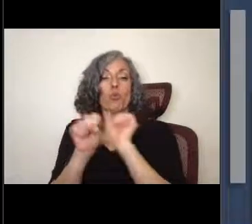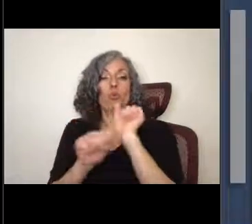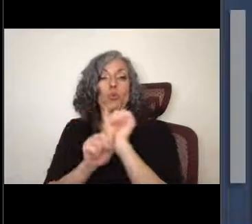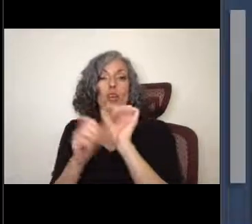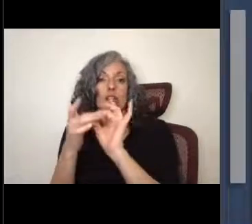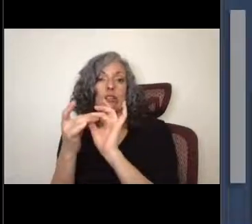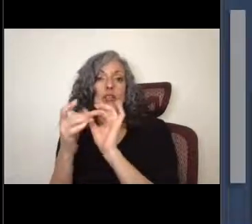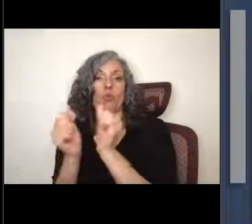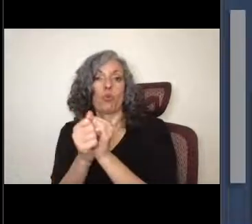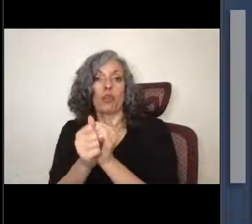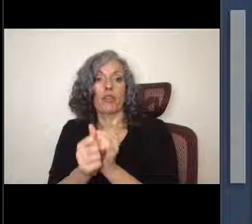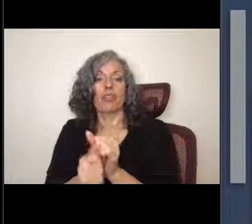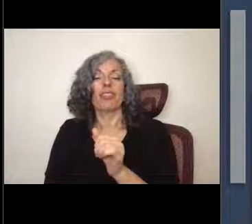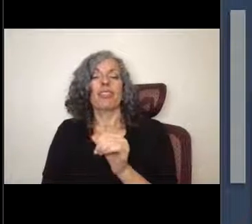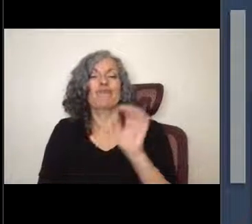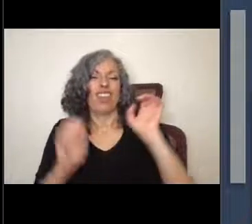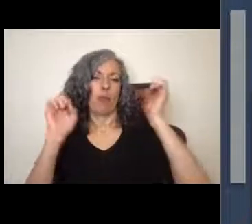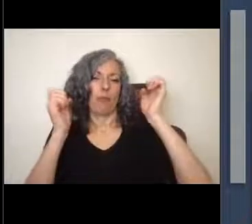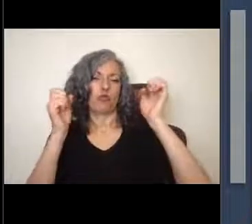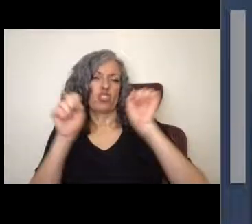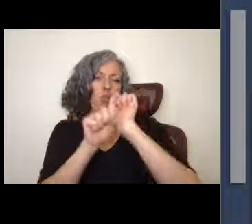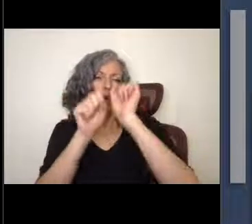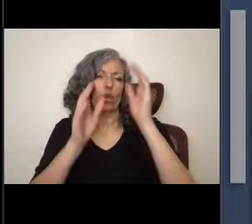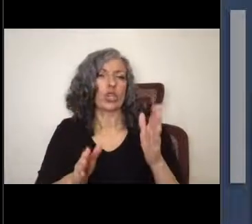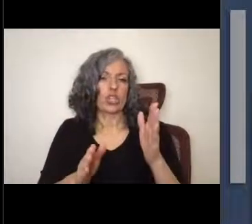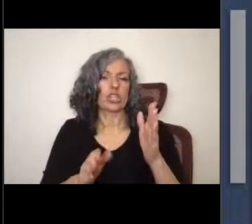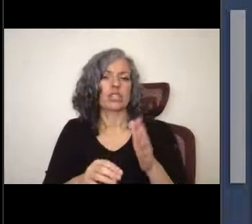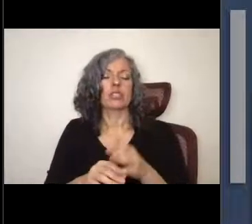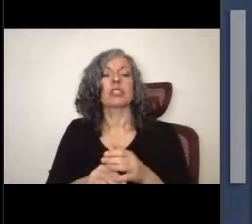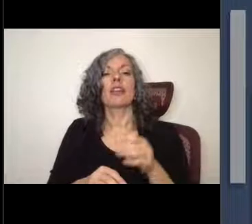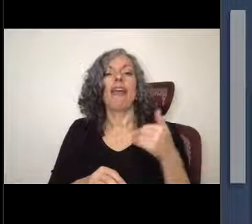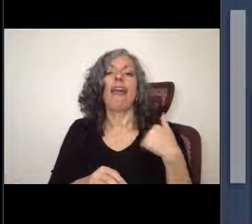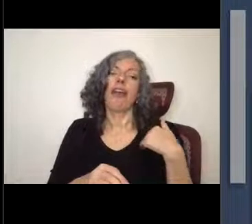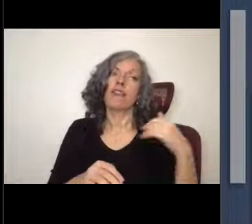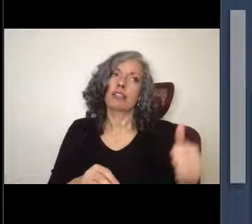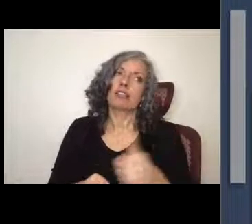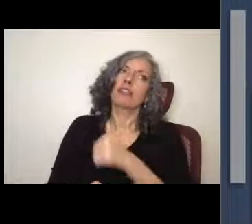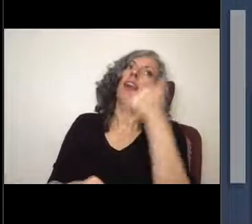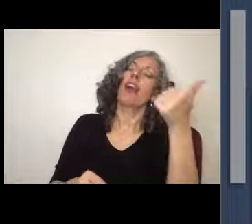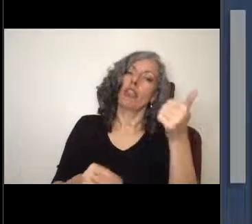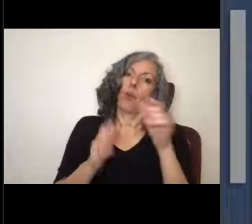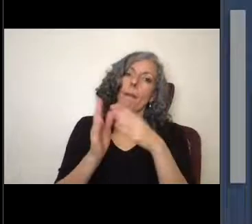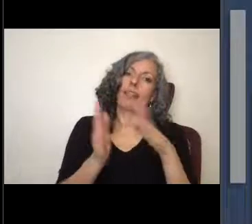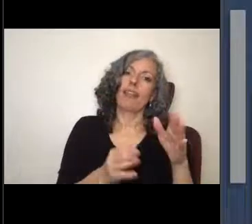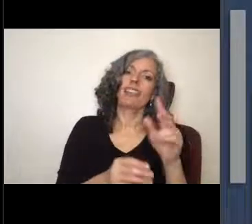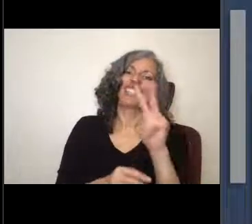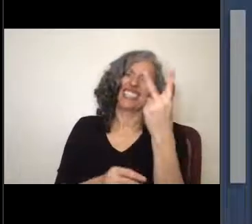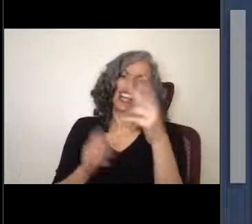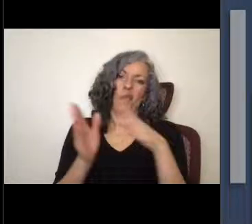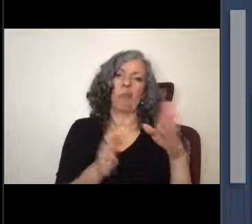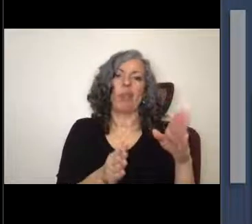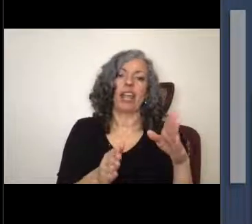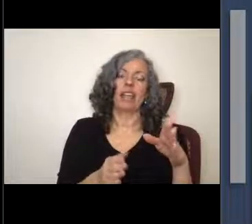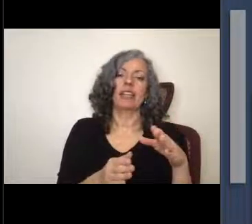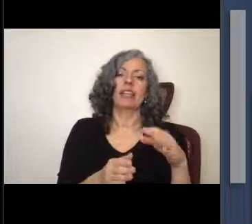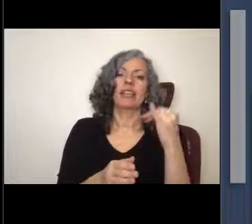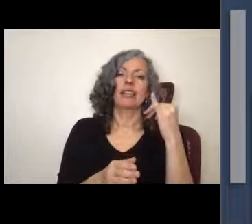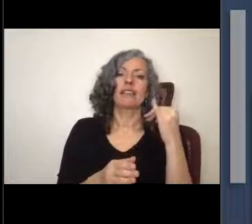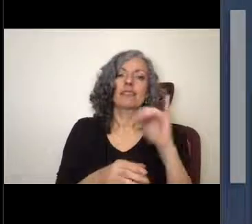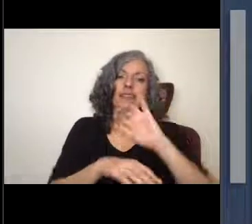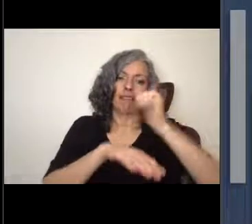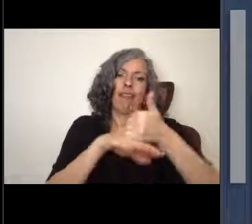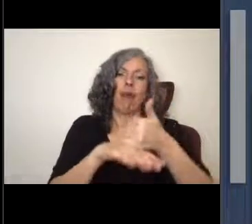first responders just to make sure that we are trying to have a plan B on how we're going to deploy these as needed. Well, for the protection of the public, I